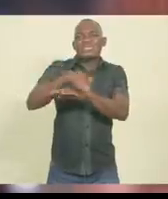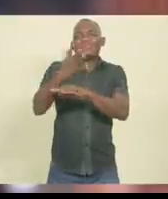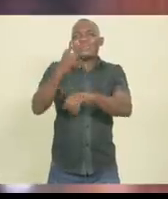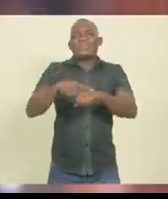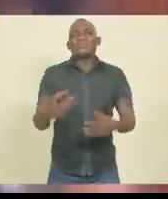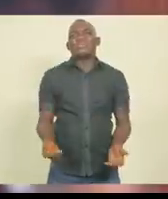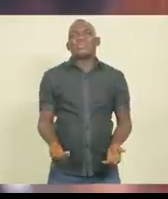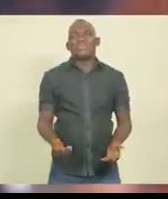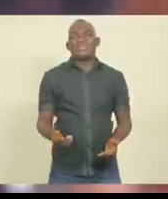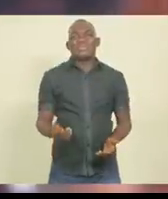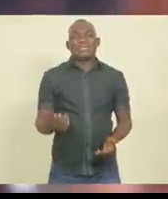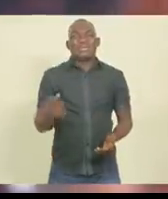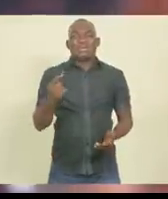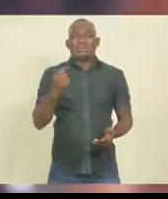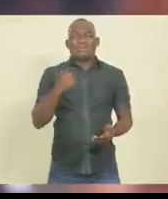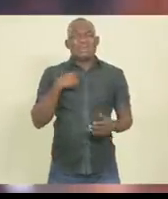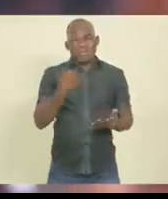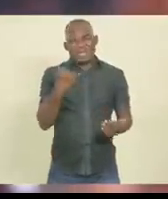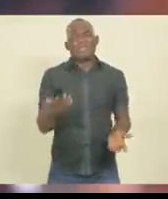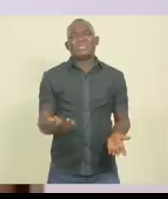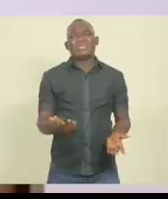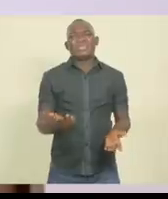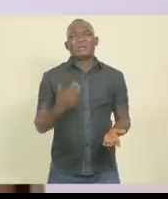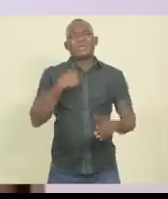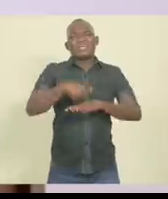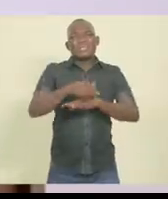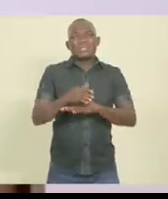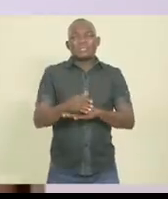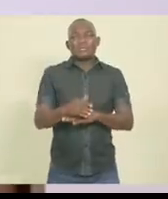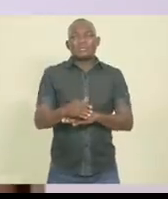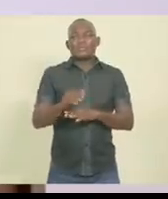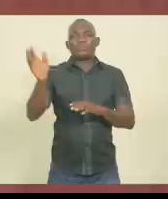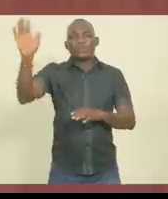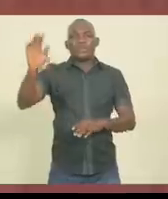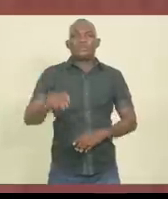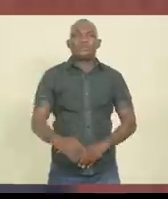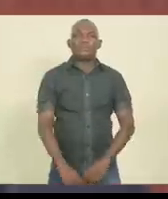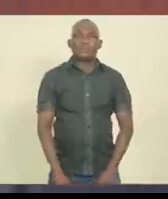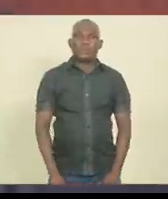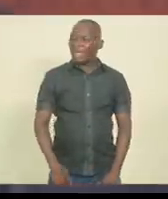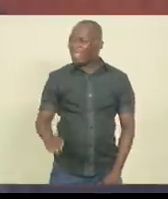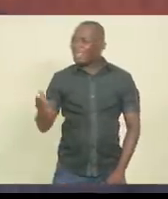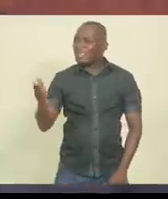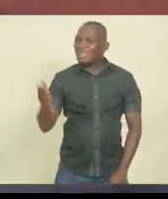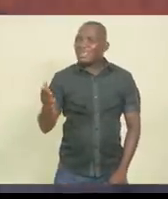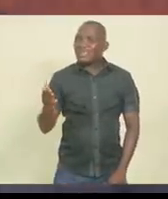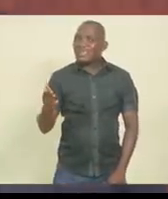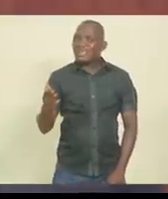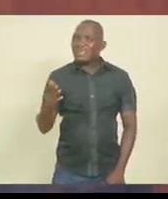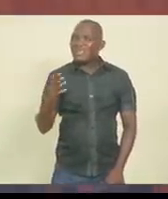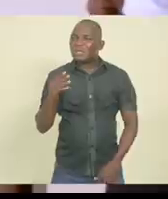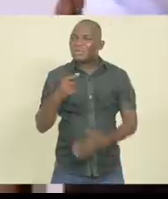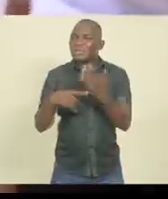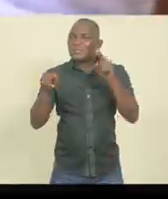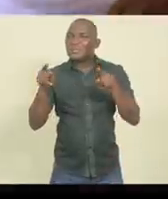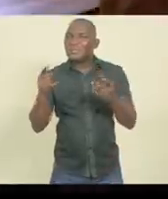5 times. I'm not plucking it, you know? Bye, Michelle. Hey, what's the